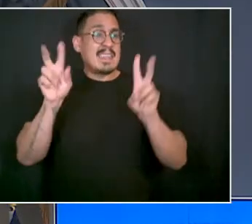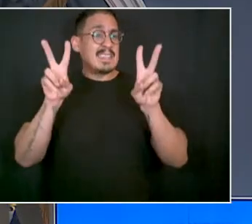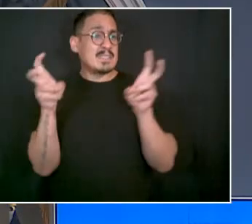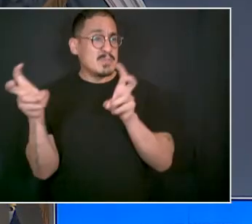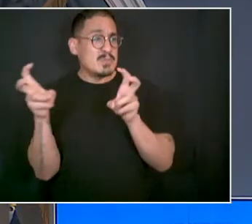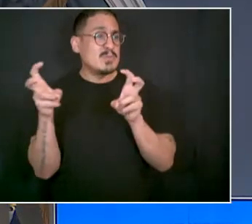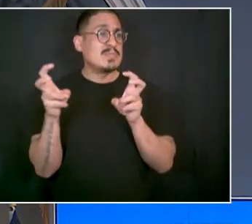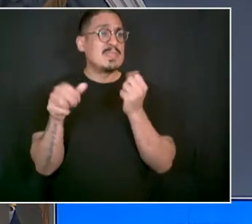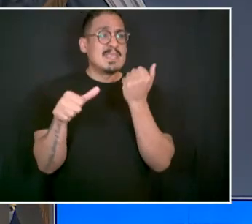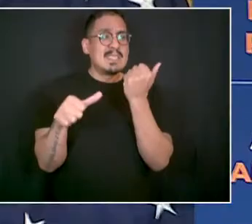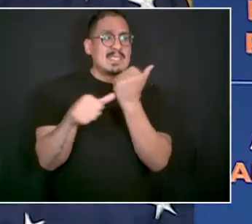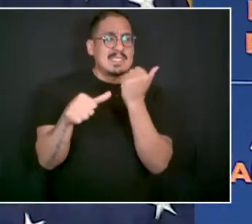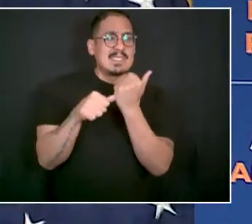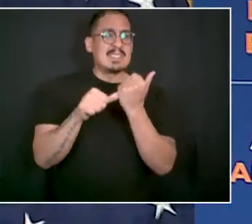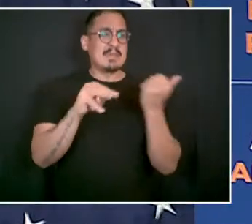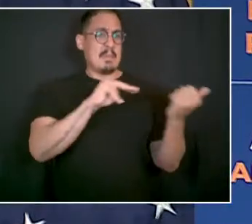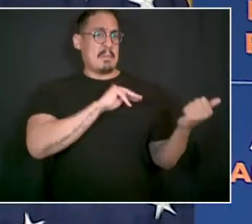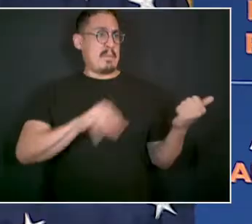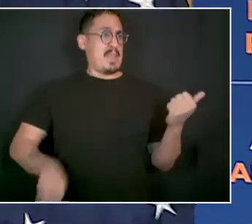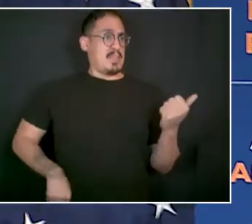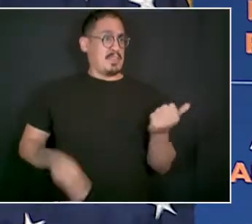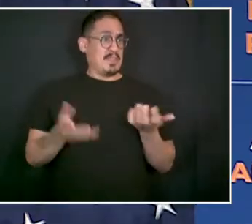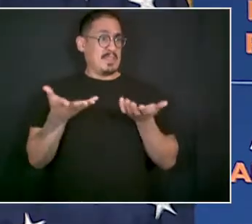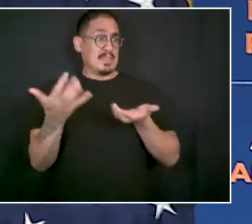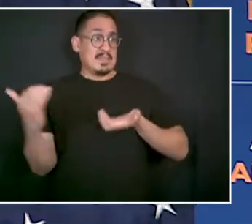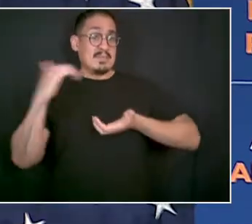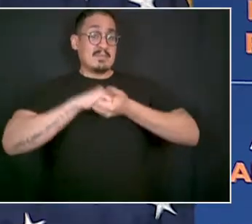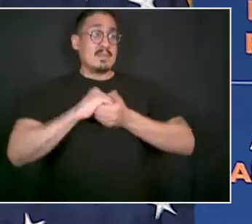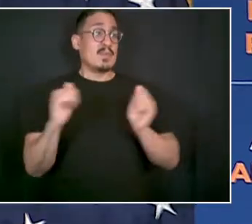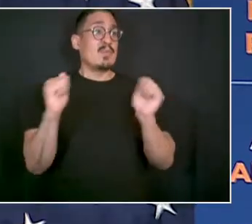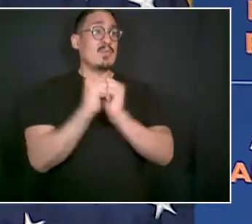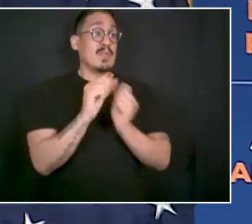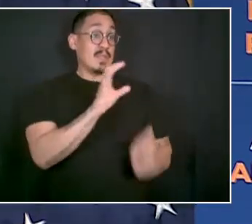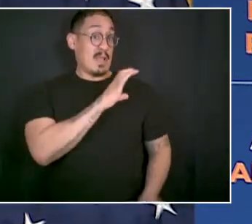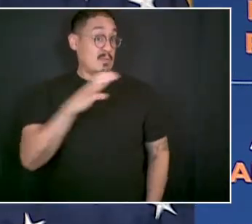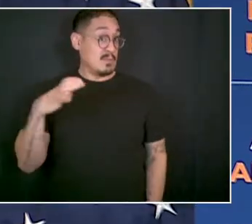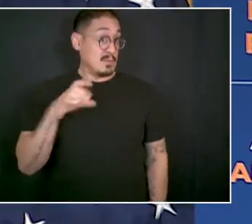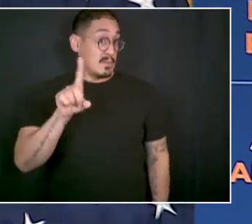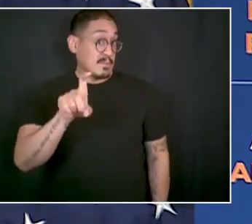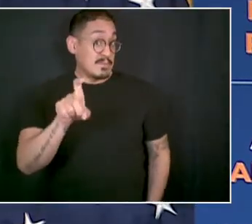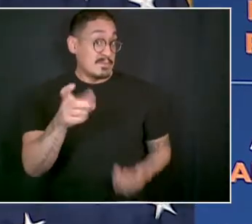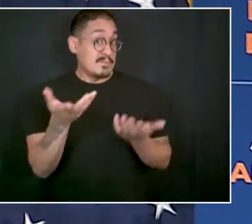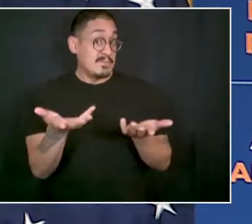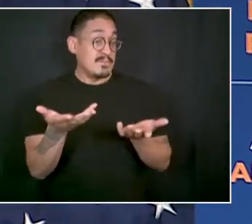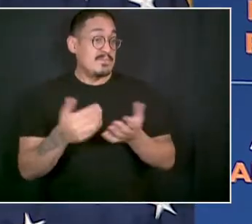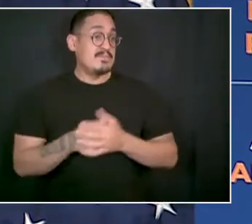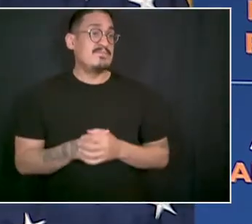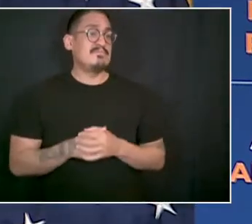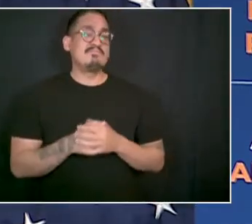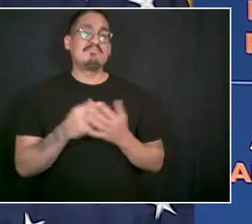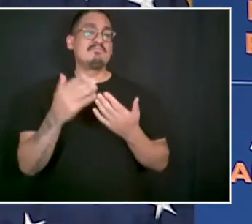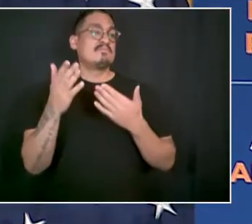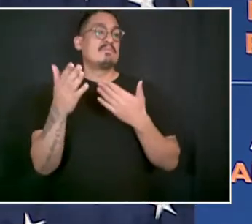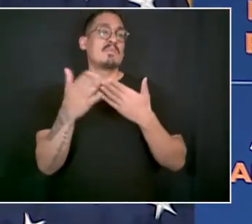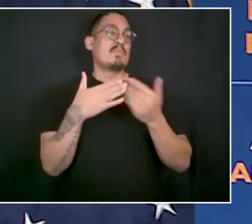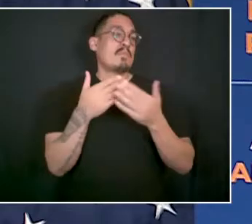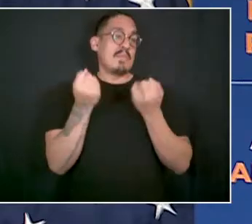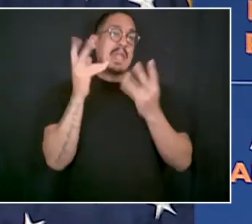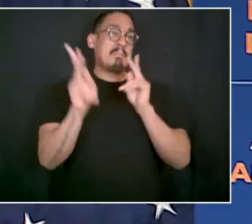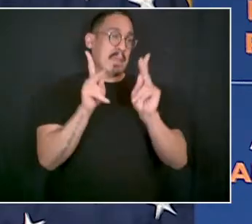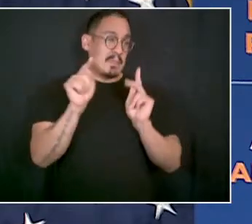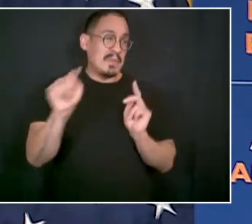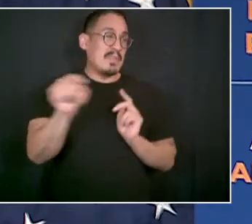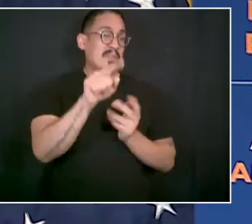with the council? No matter, even Randy's critics would tell you he's one of the best lawyers